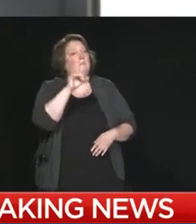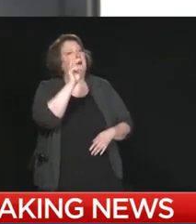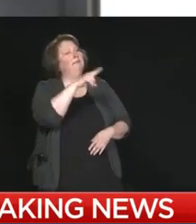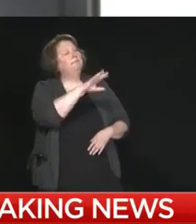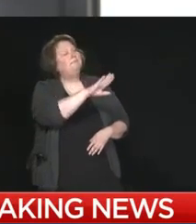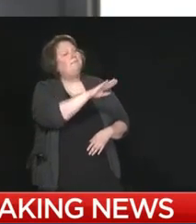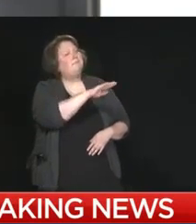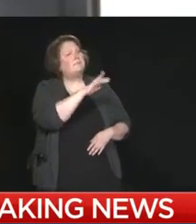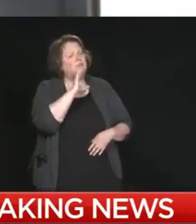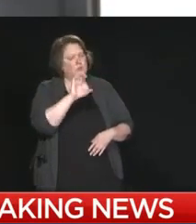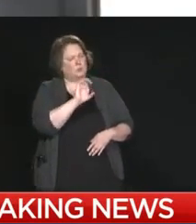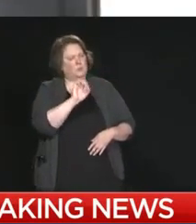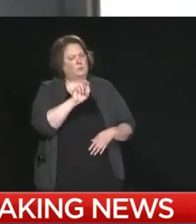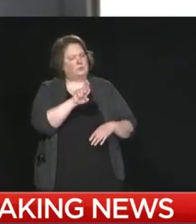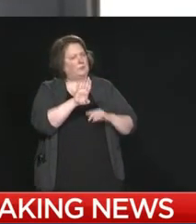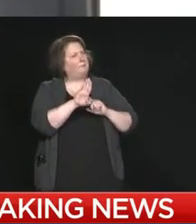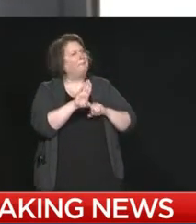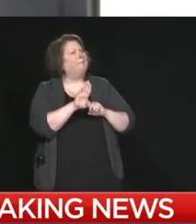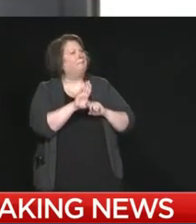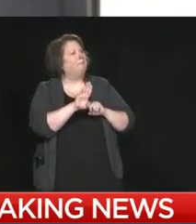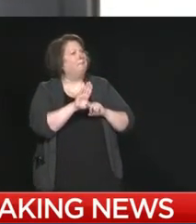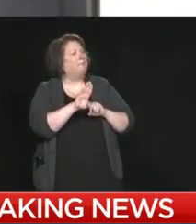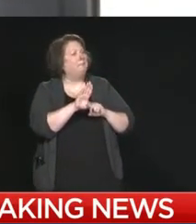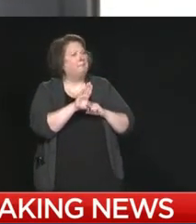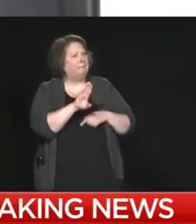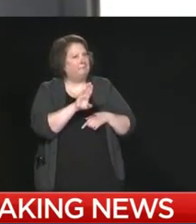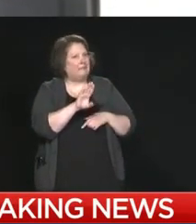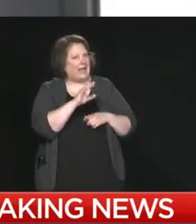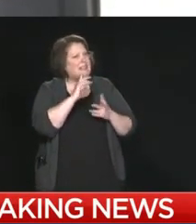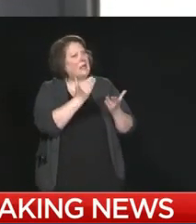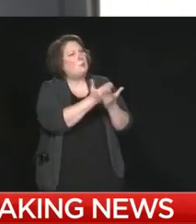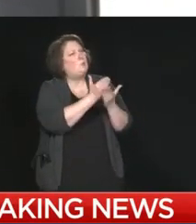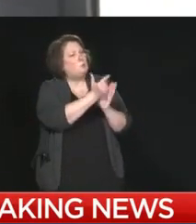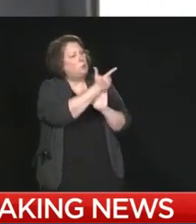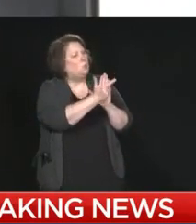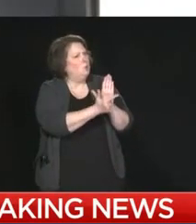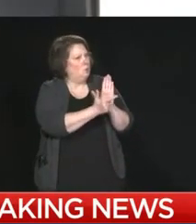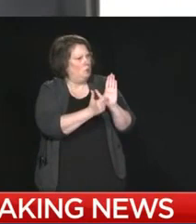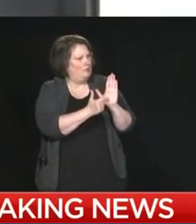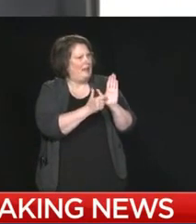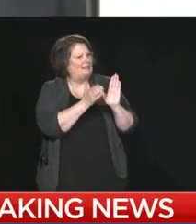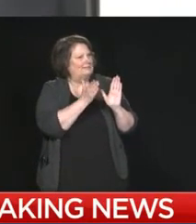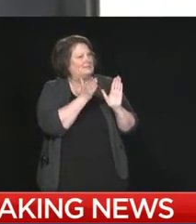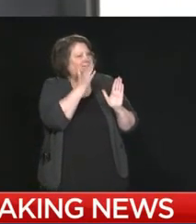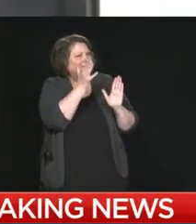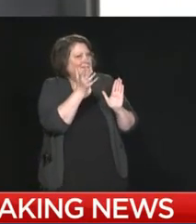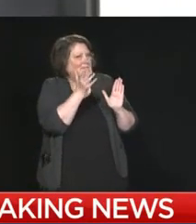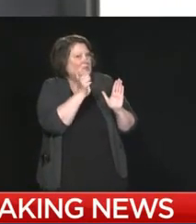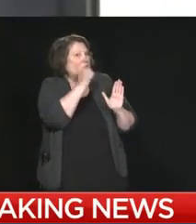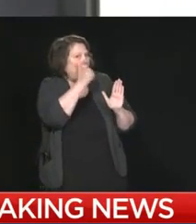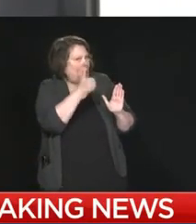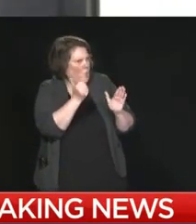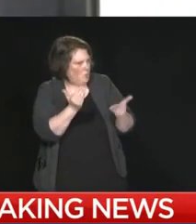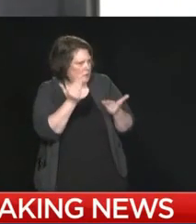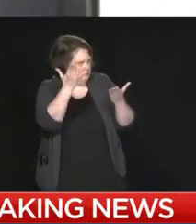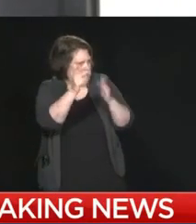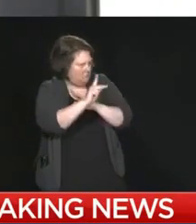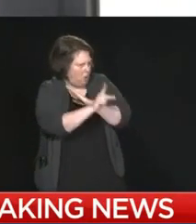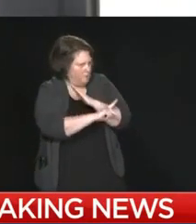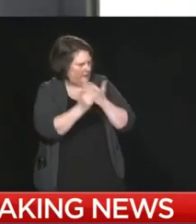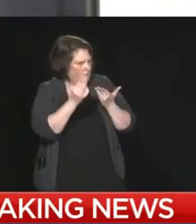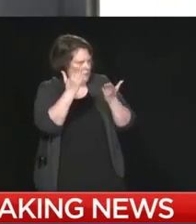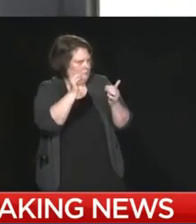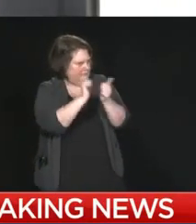on the CERB and the bill that will be tabled on Wednesday. So if I understand correctly, when you